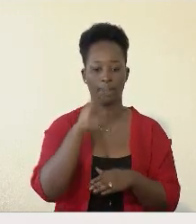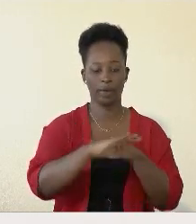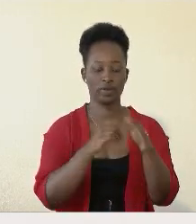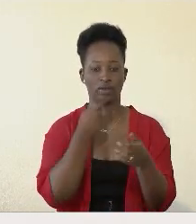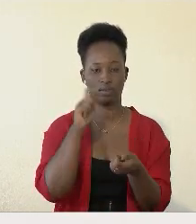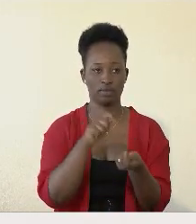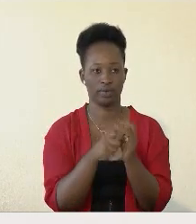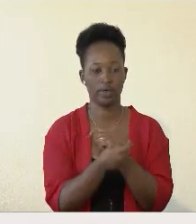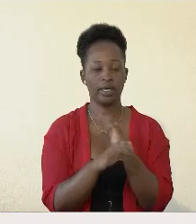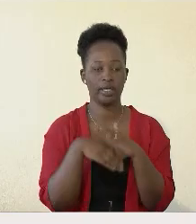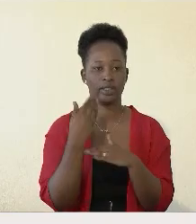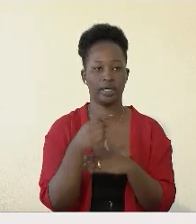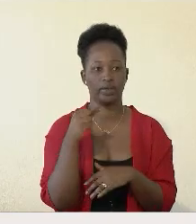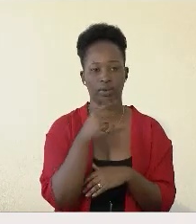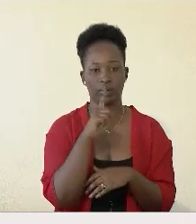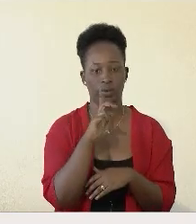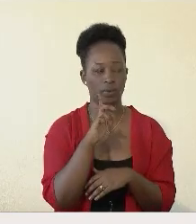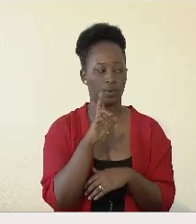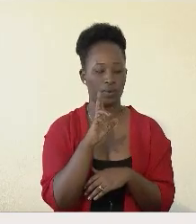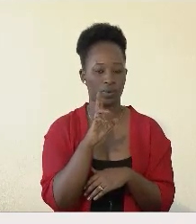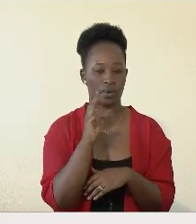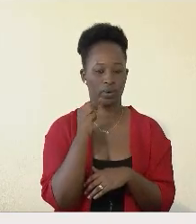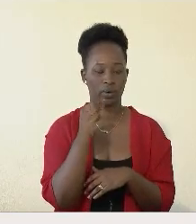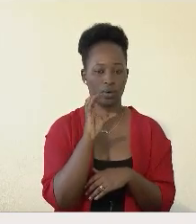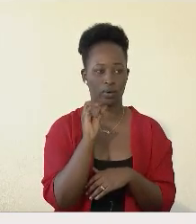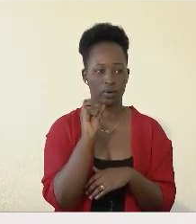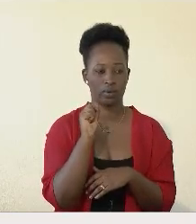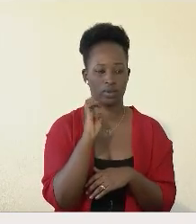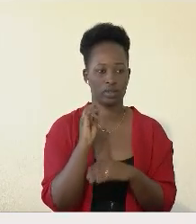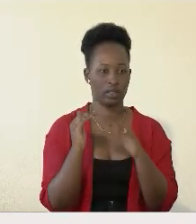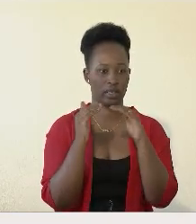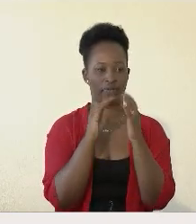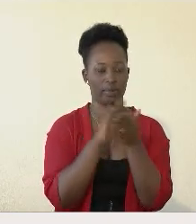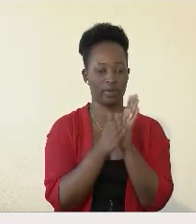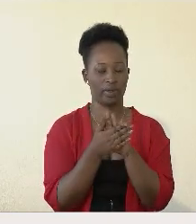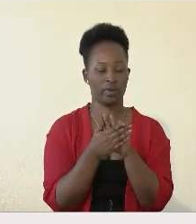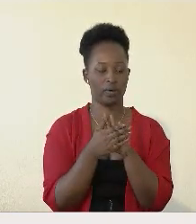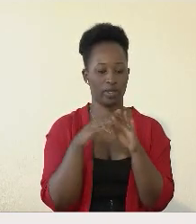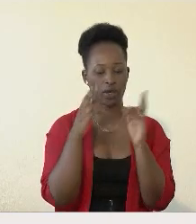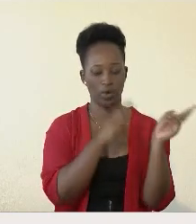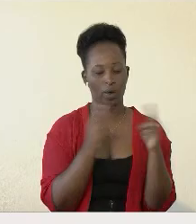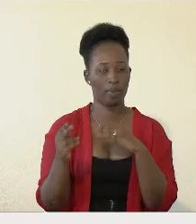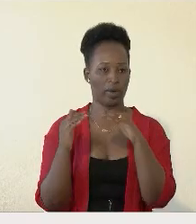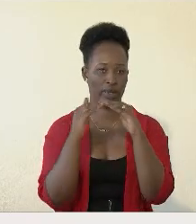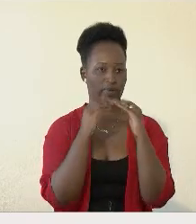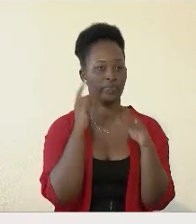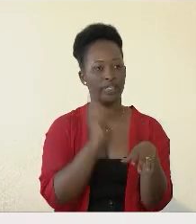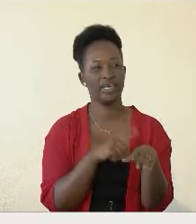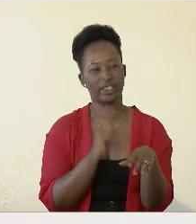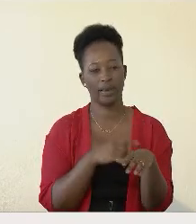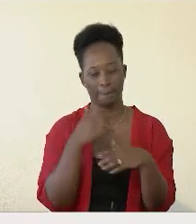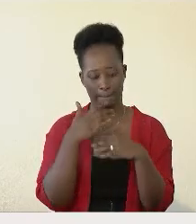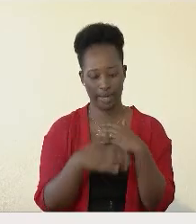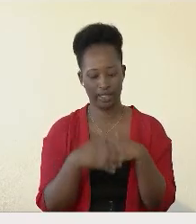glucose level will just go to a normal level. On that side, that is to say, when the glucose level in the blood is very high, we have very